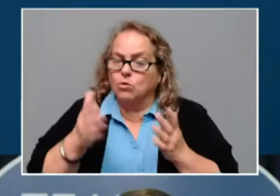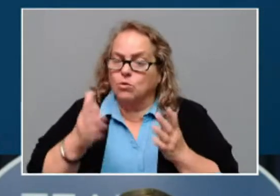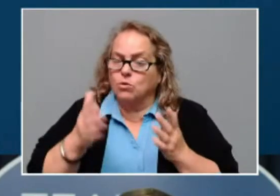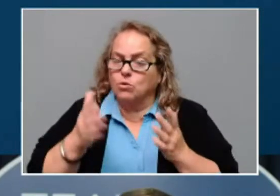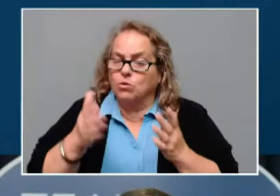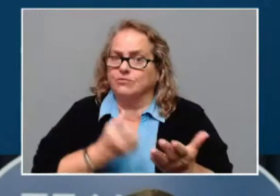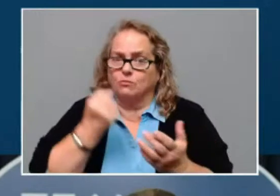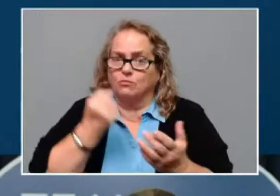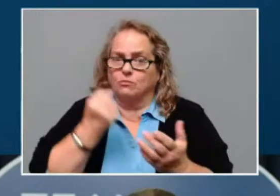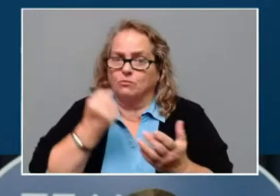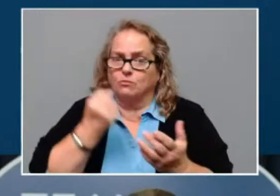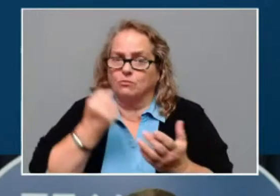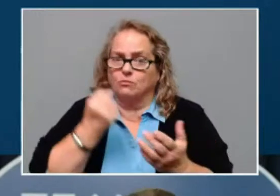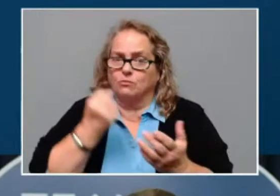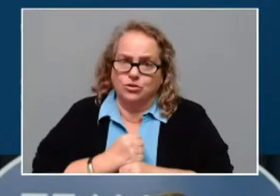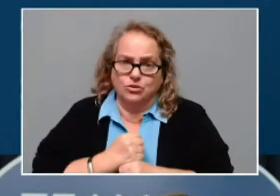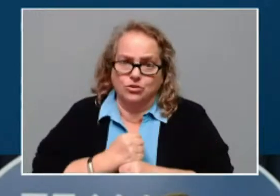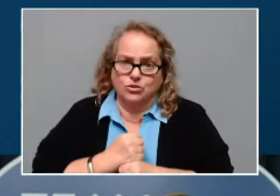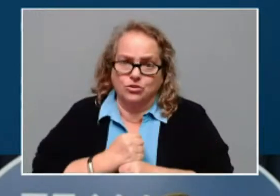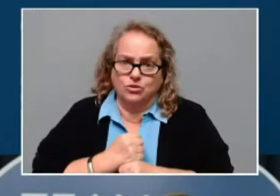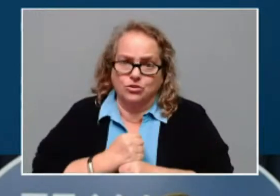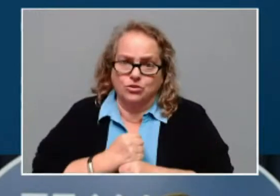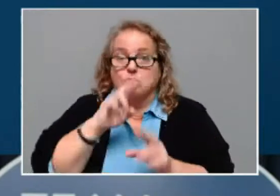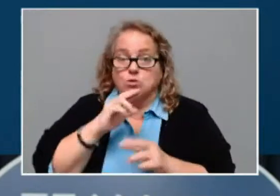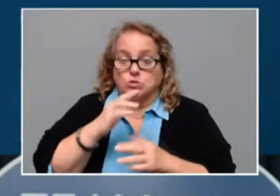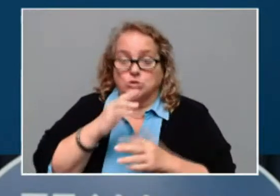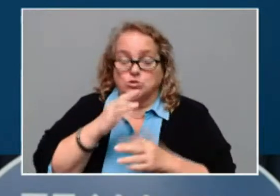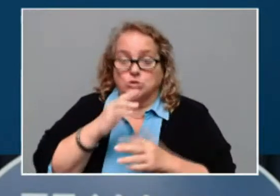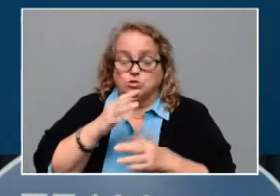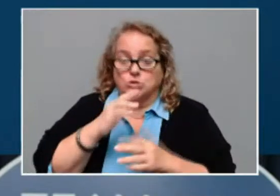Reports through the weekend and through today. Saturday,